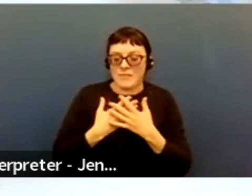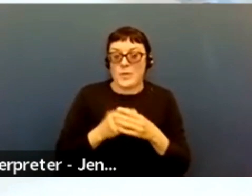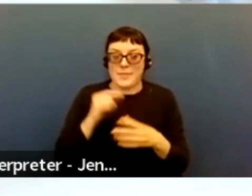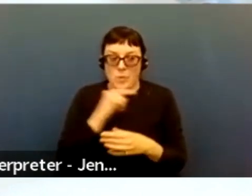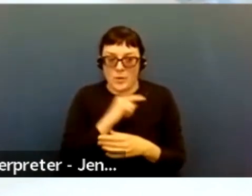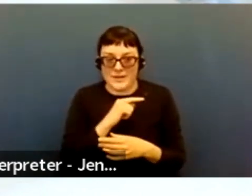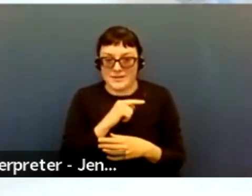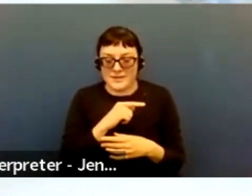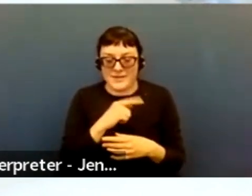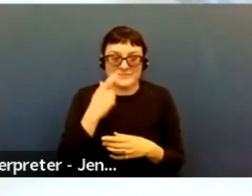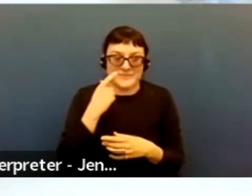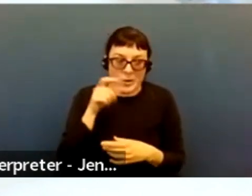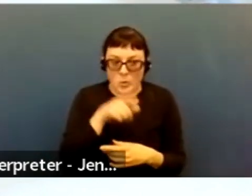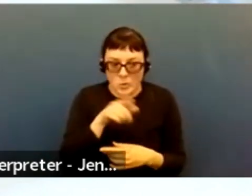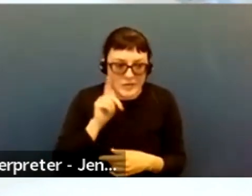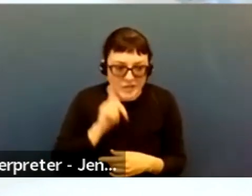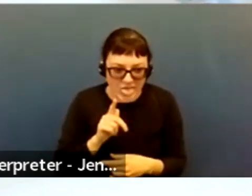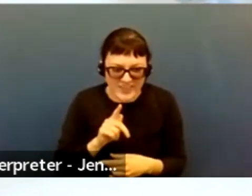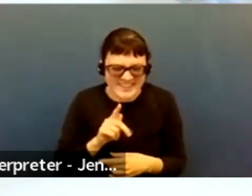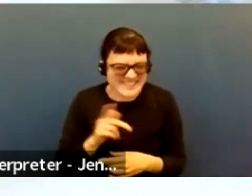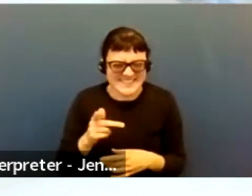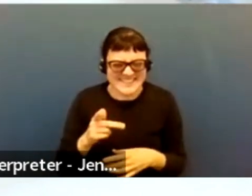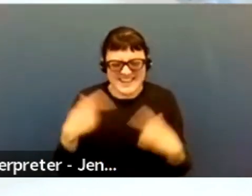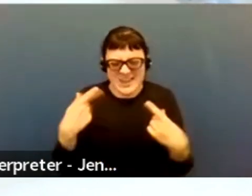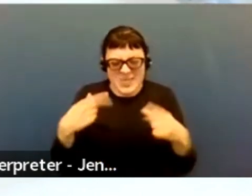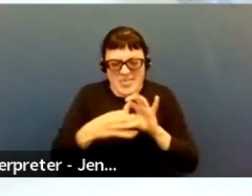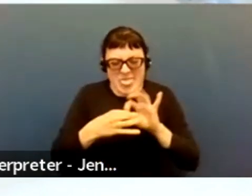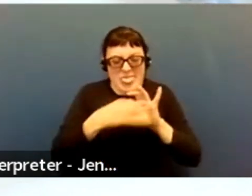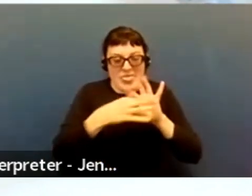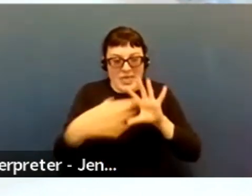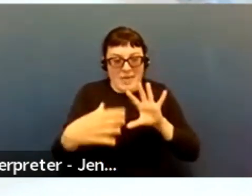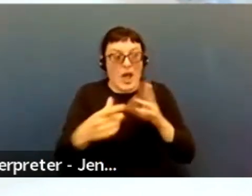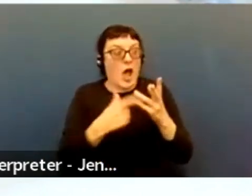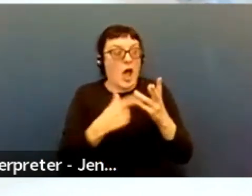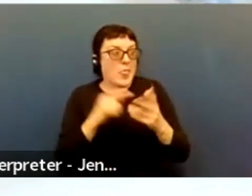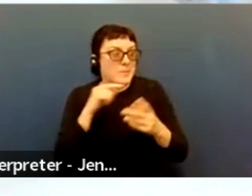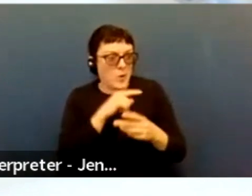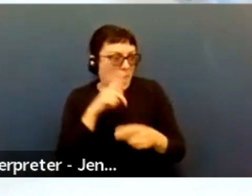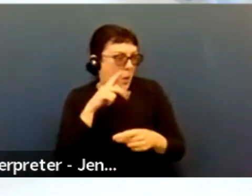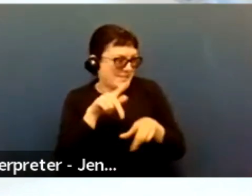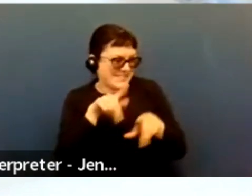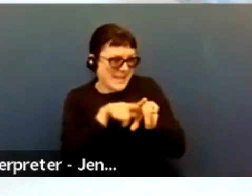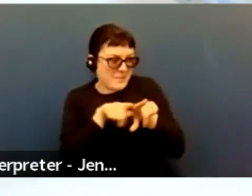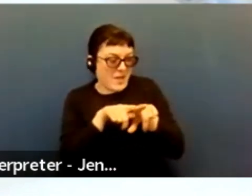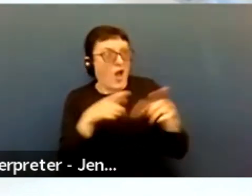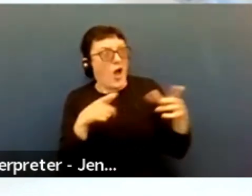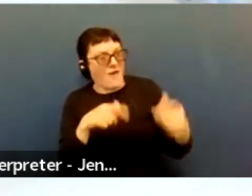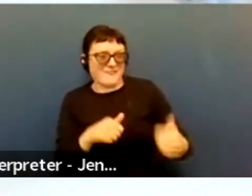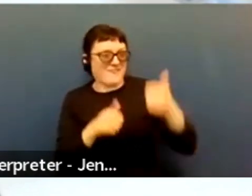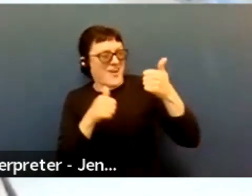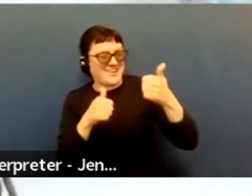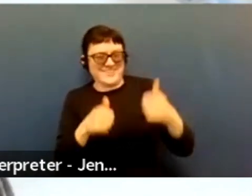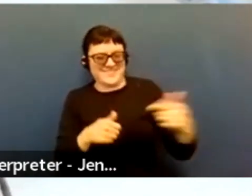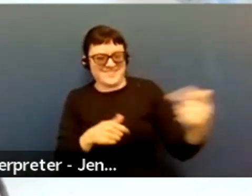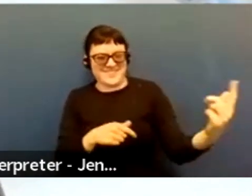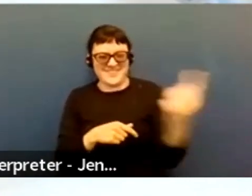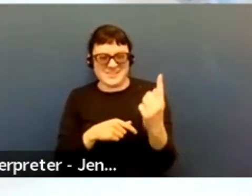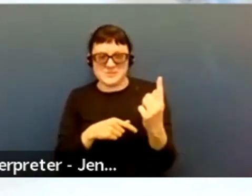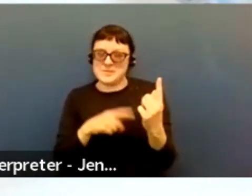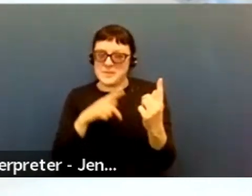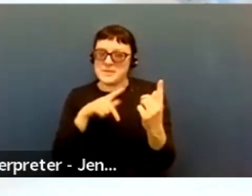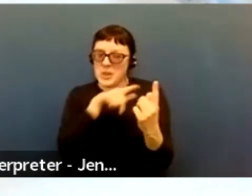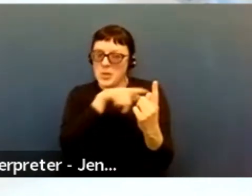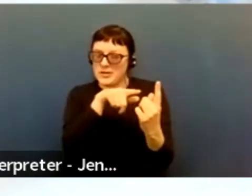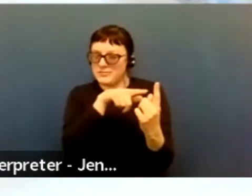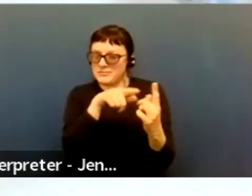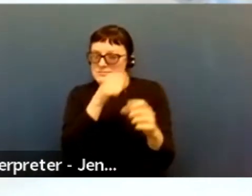And Olivia, who's been in love with this boy, and suddenly finds out it's a girl, so that's cut off. But there is another boy, identical,